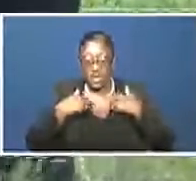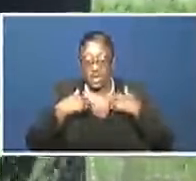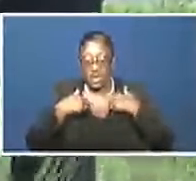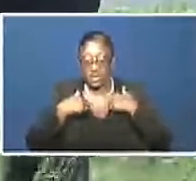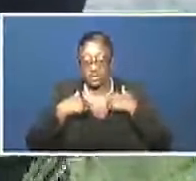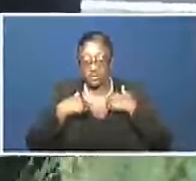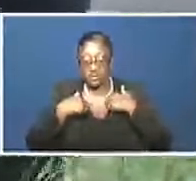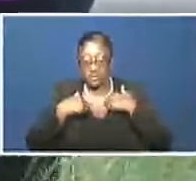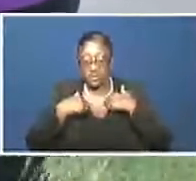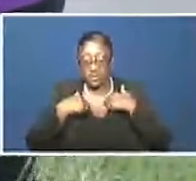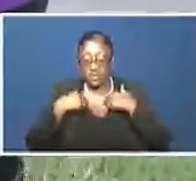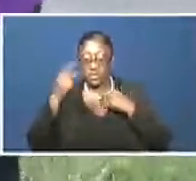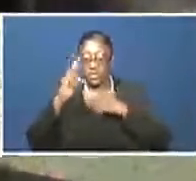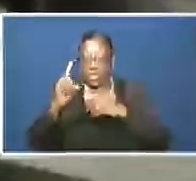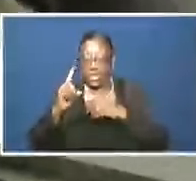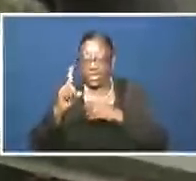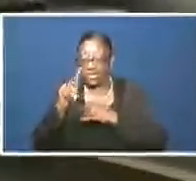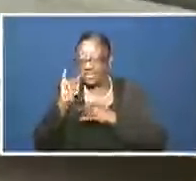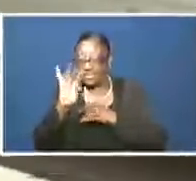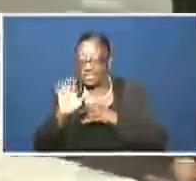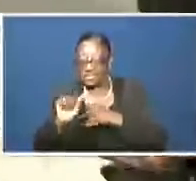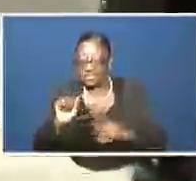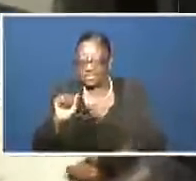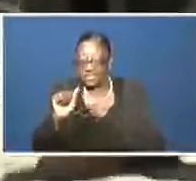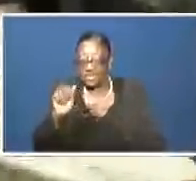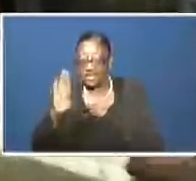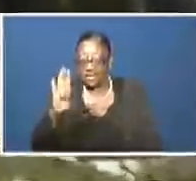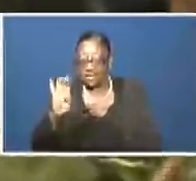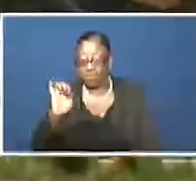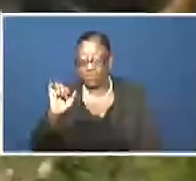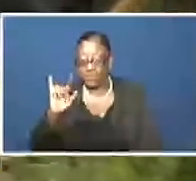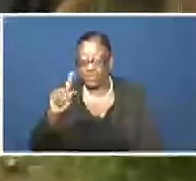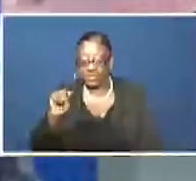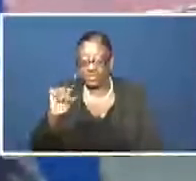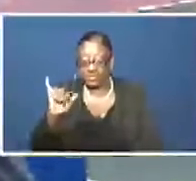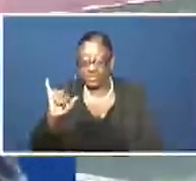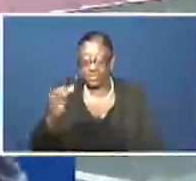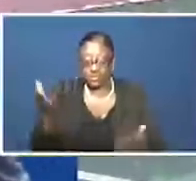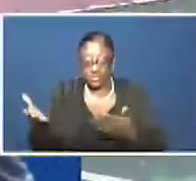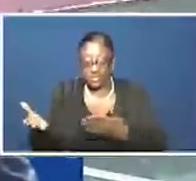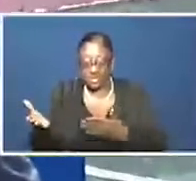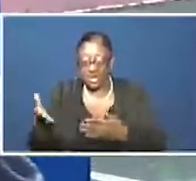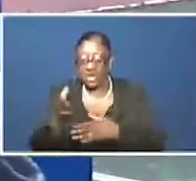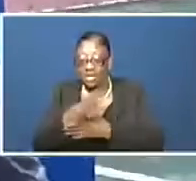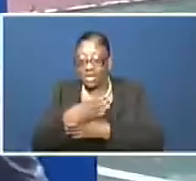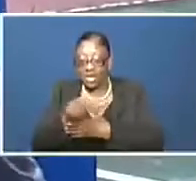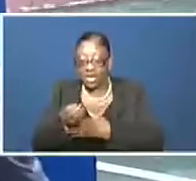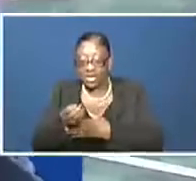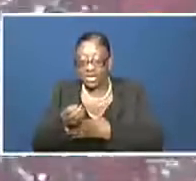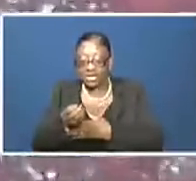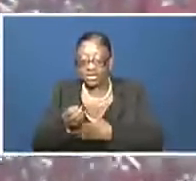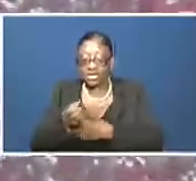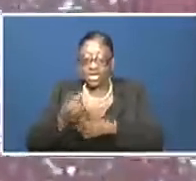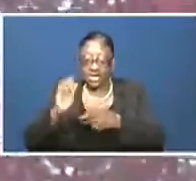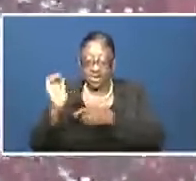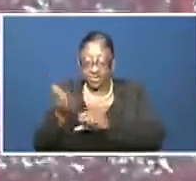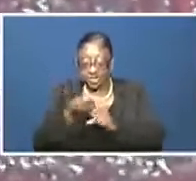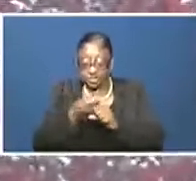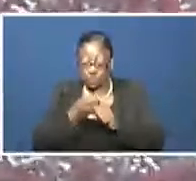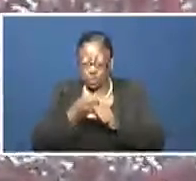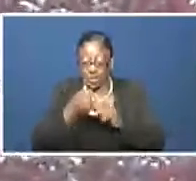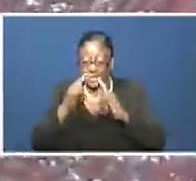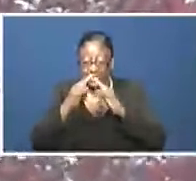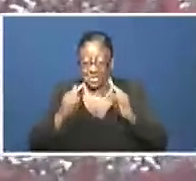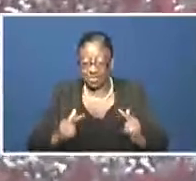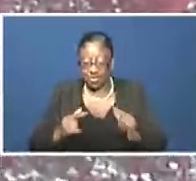Advocates for Disability Awareness and Services gathered at the Anatole Rogers Gymnasium as they launched a Beep baseball camp for